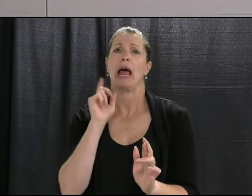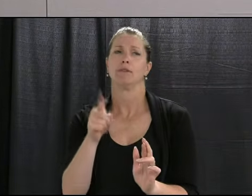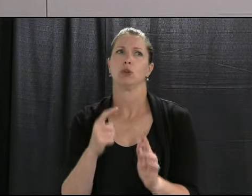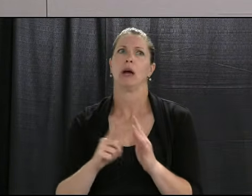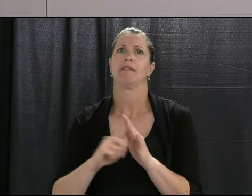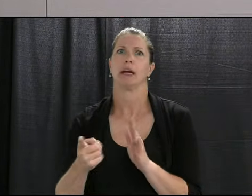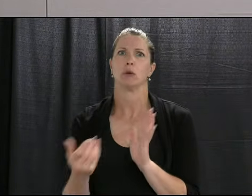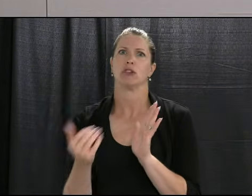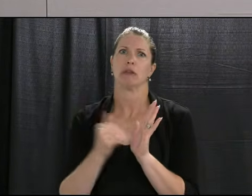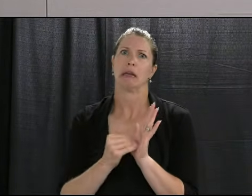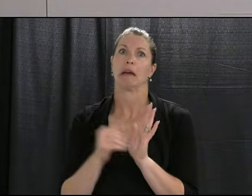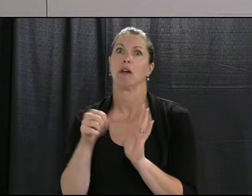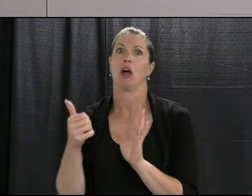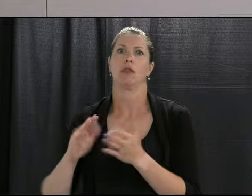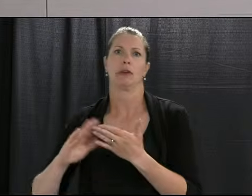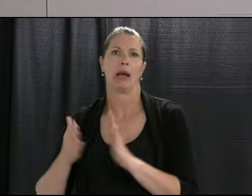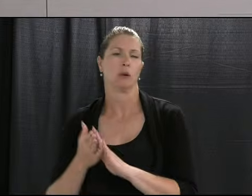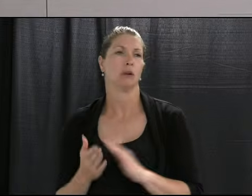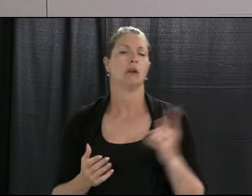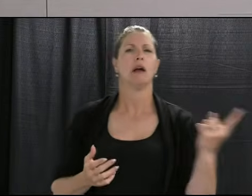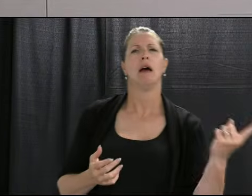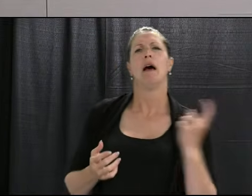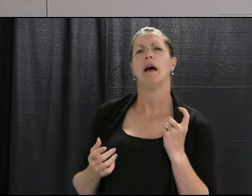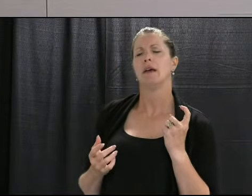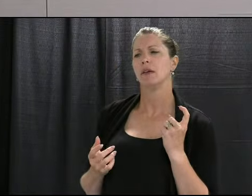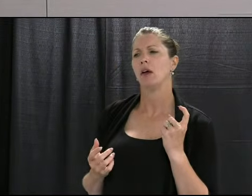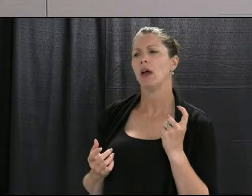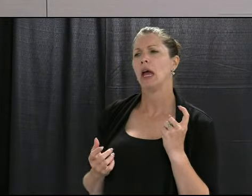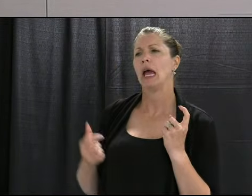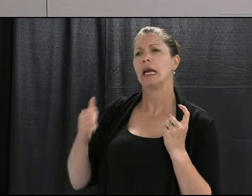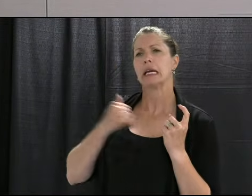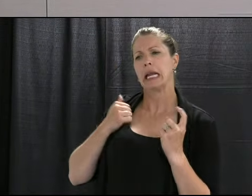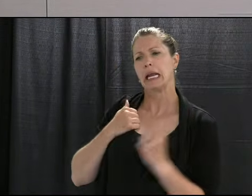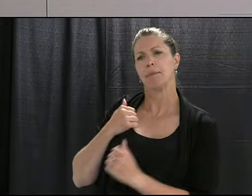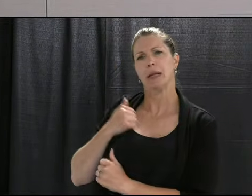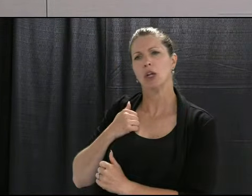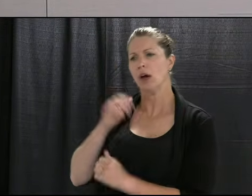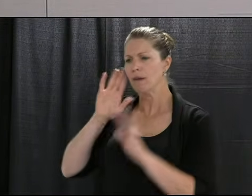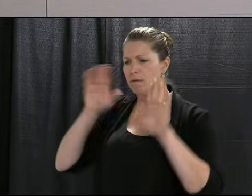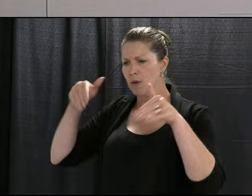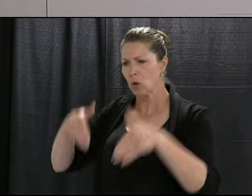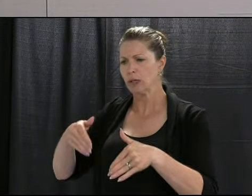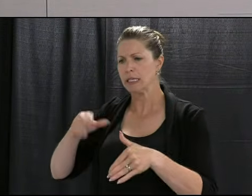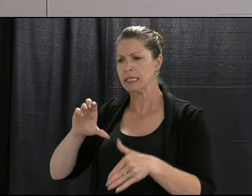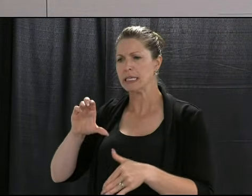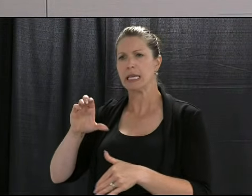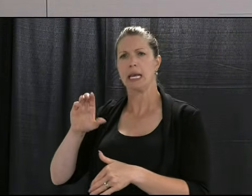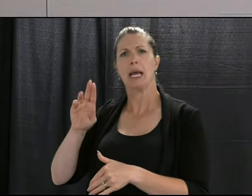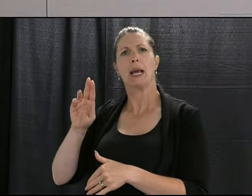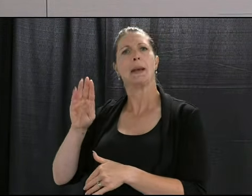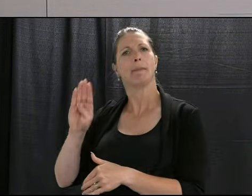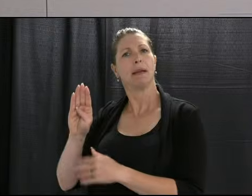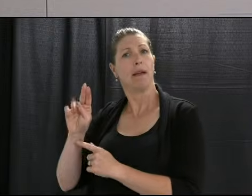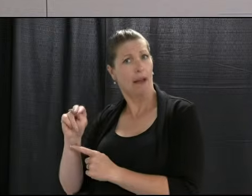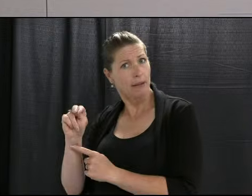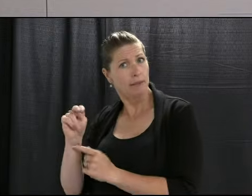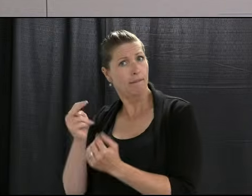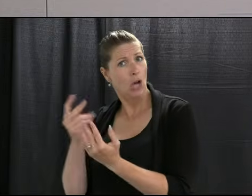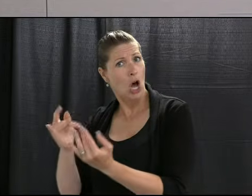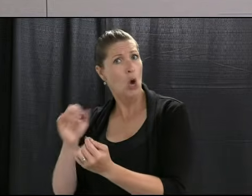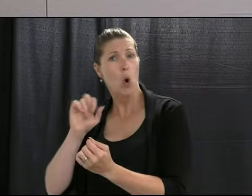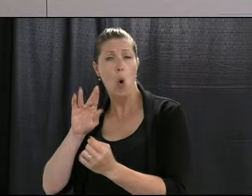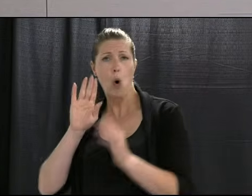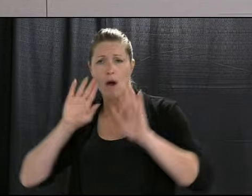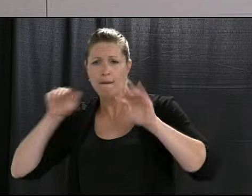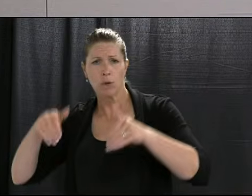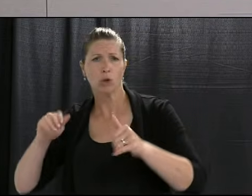will the contingent from the Canadian Armed Forces be focusing on the Conception Bay North fire, or will they be working on all 3